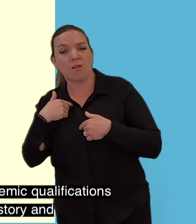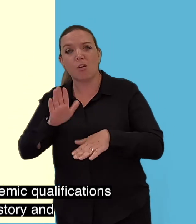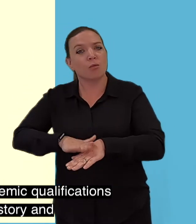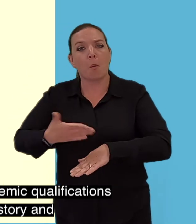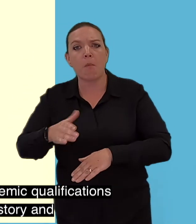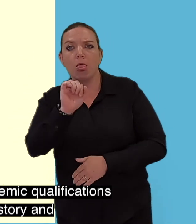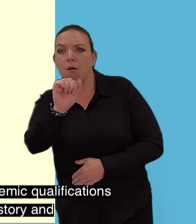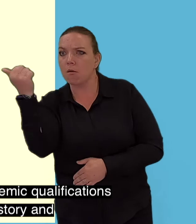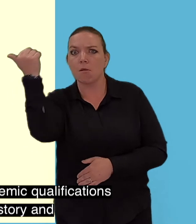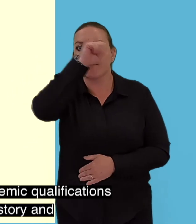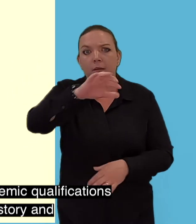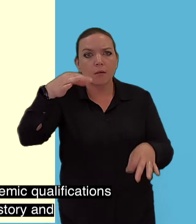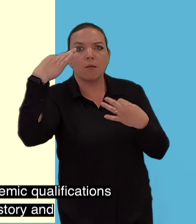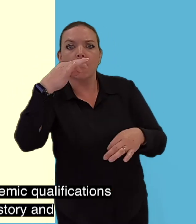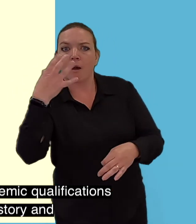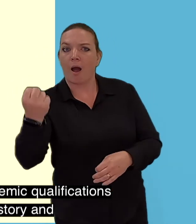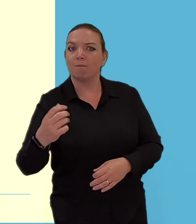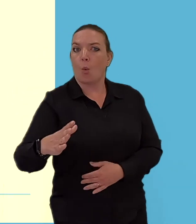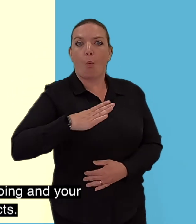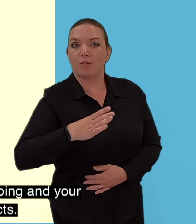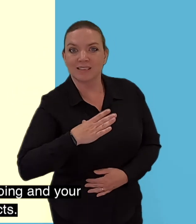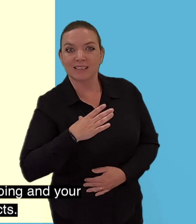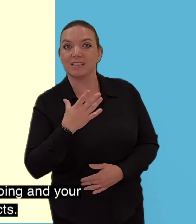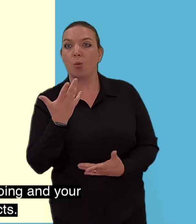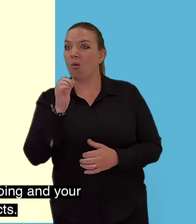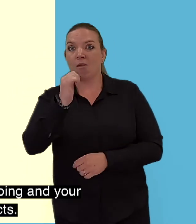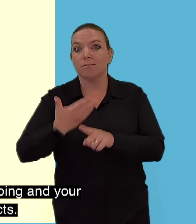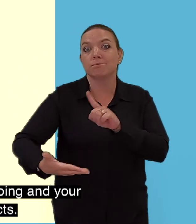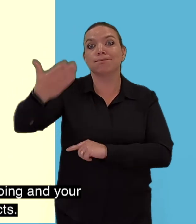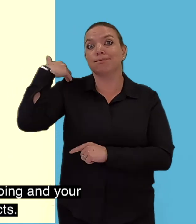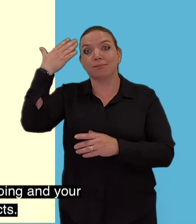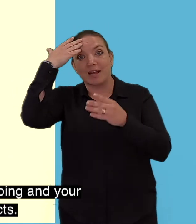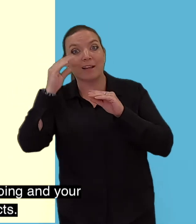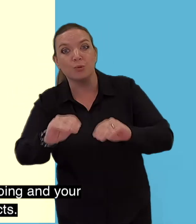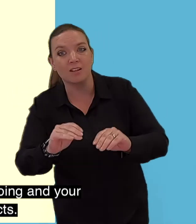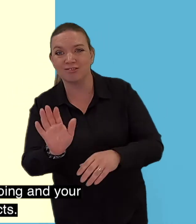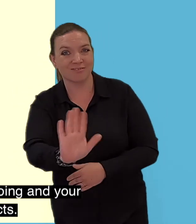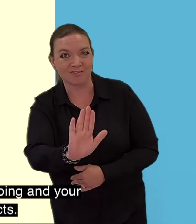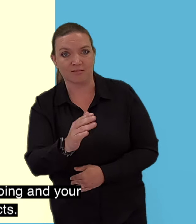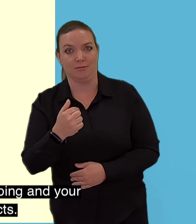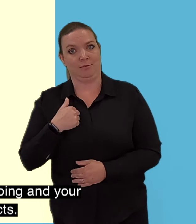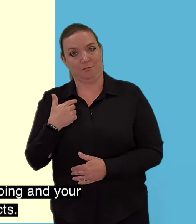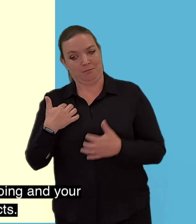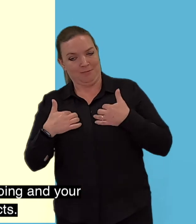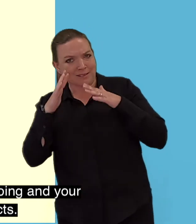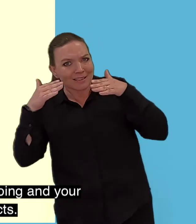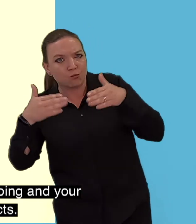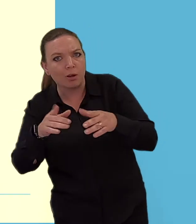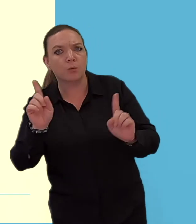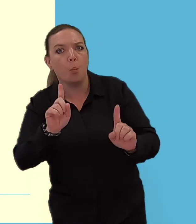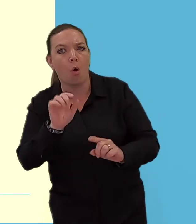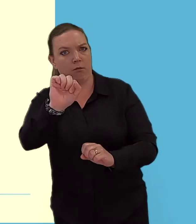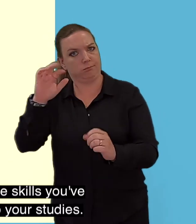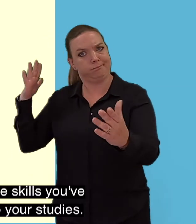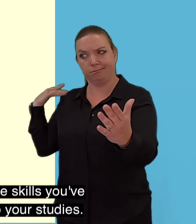qualifications you've got or your previous education history, and much more interested in what you've been doing and your enthusiasm for your chosen